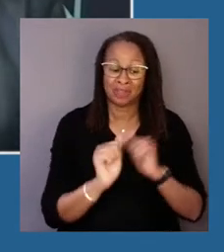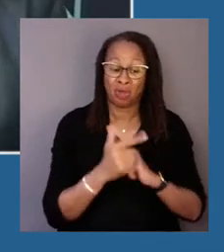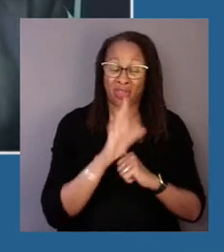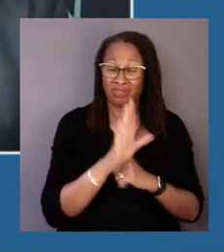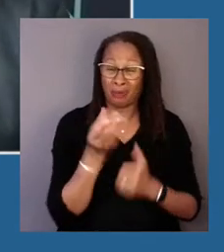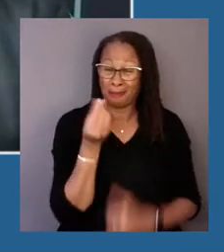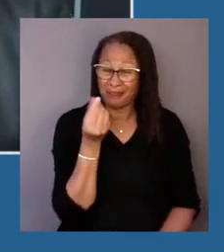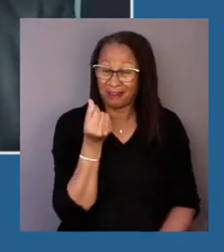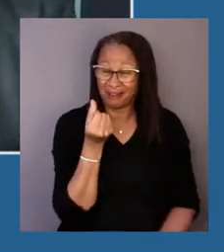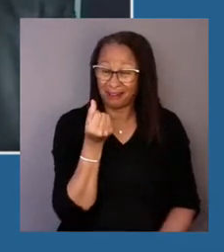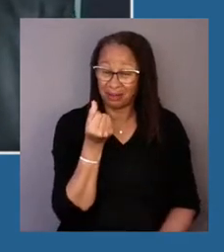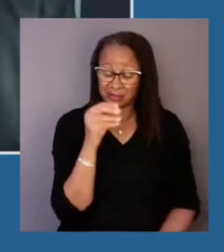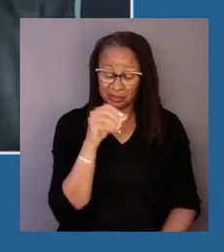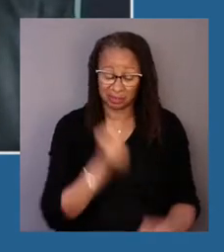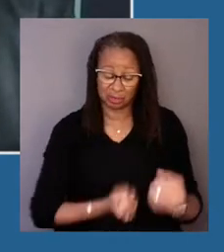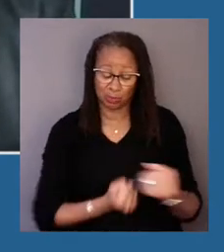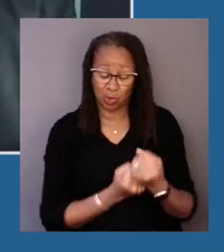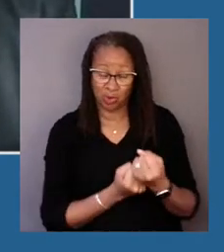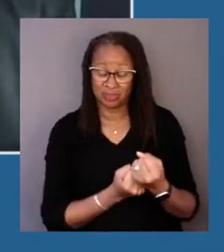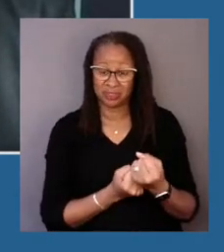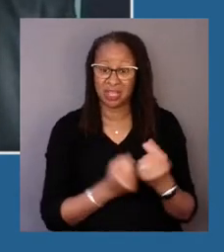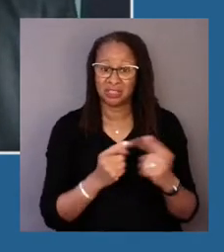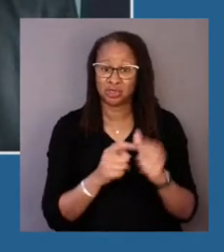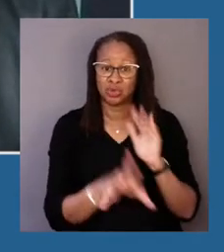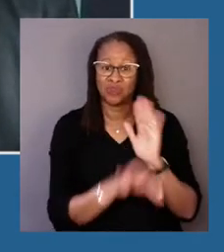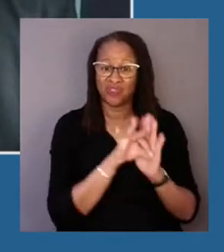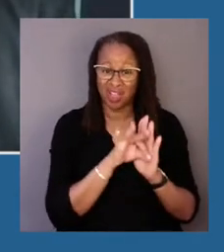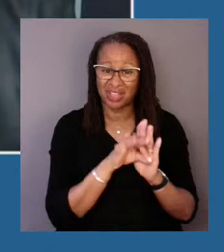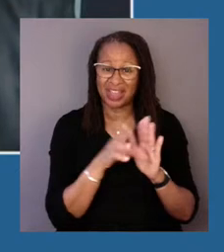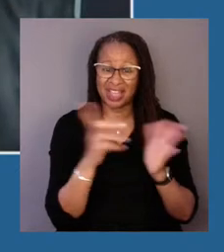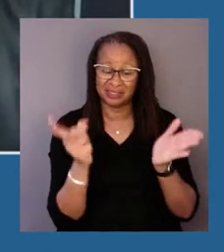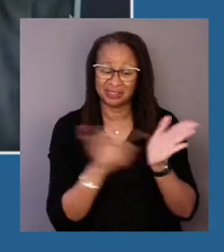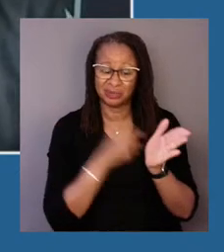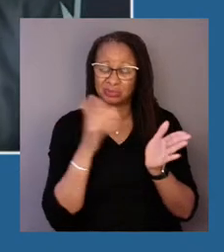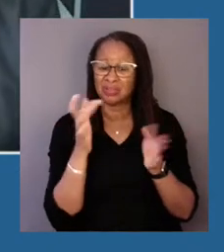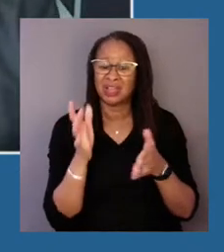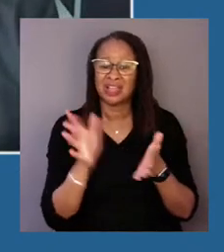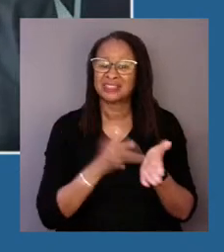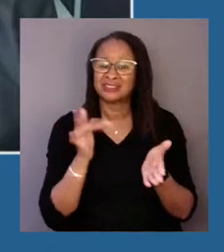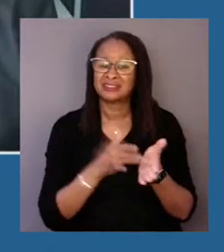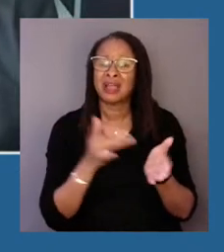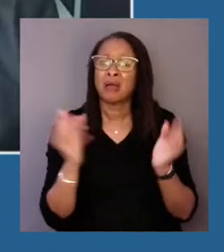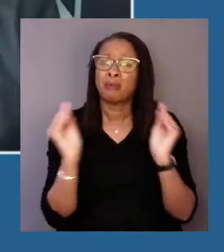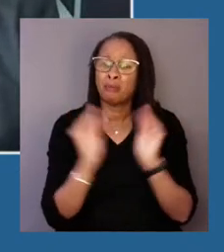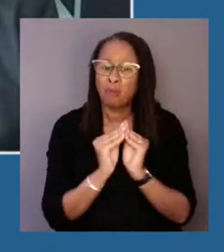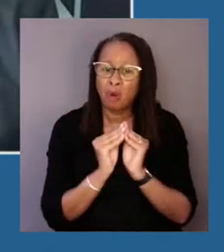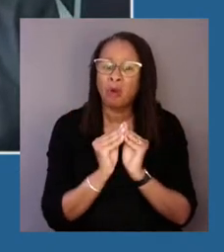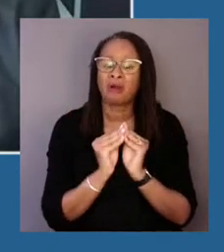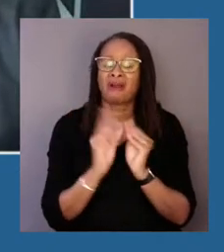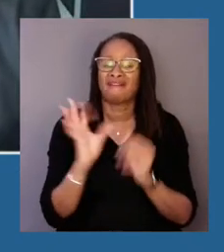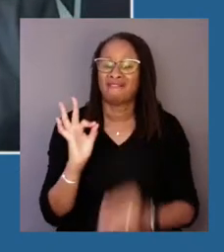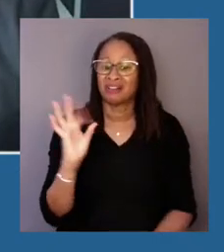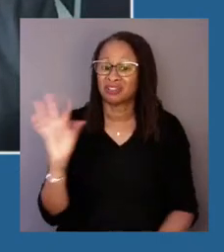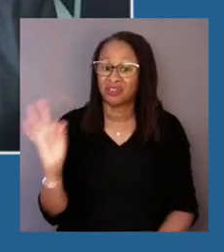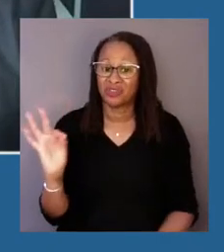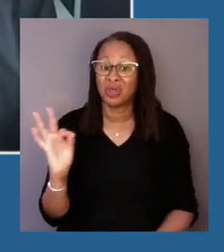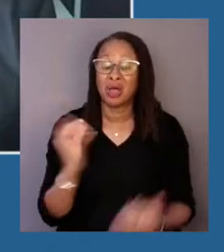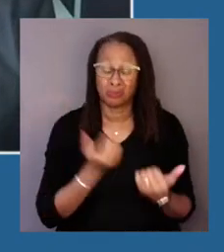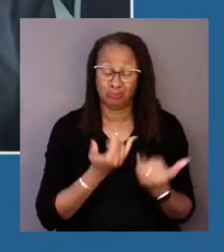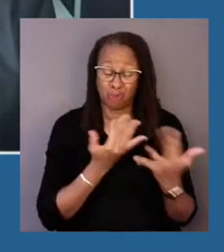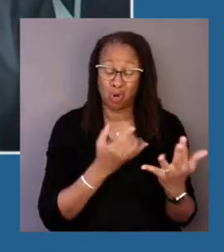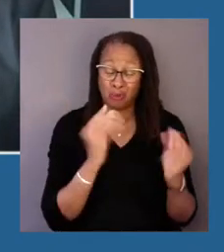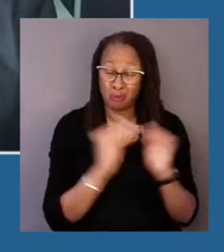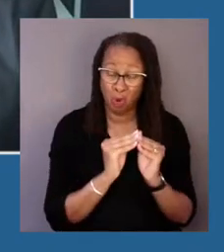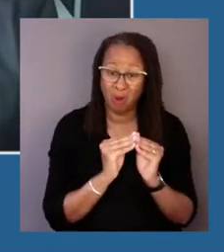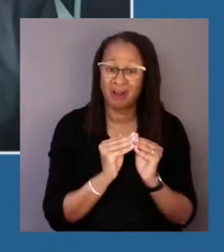spent trying to discover and exploit and burn more fossil fuels. And their plan is to burn more in